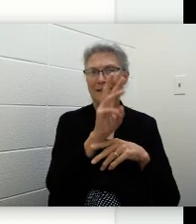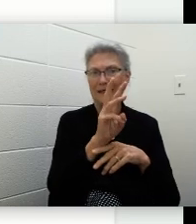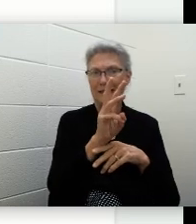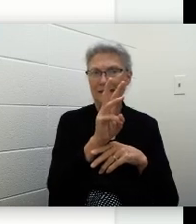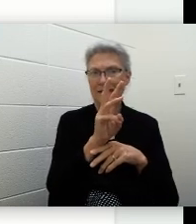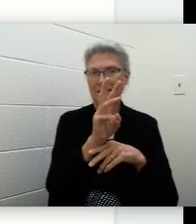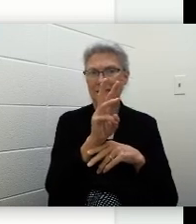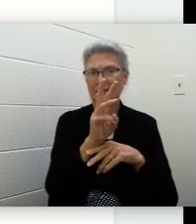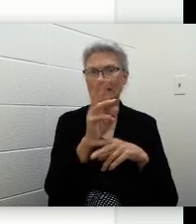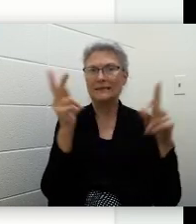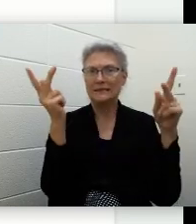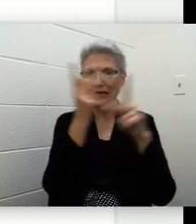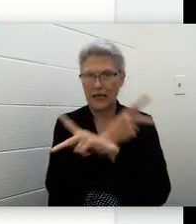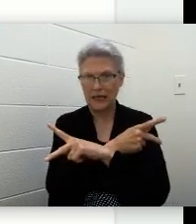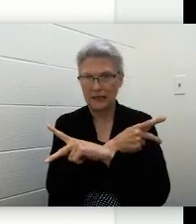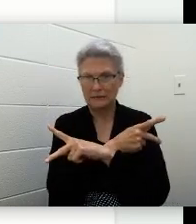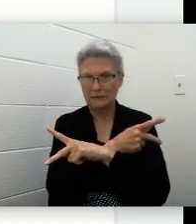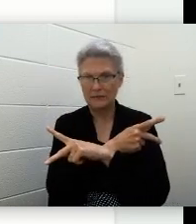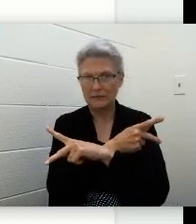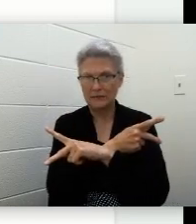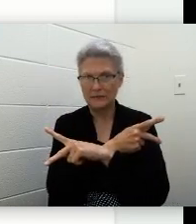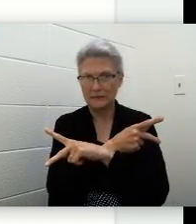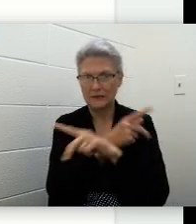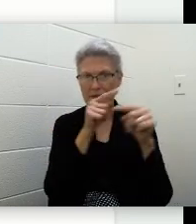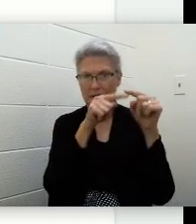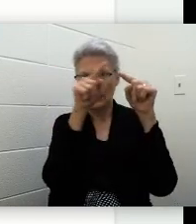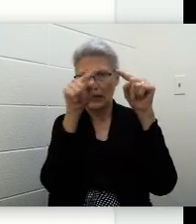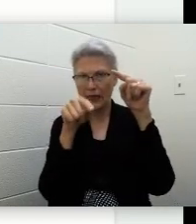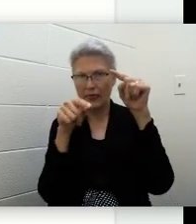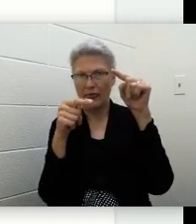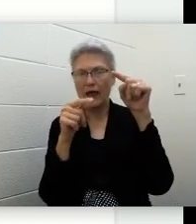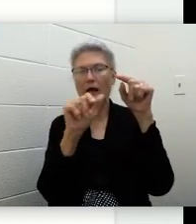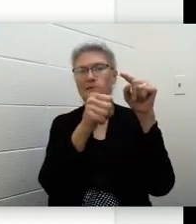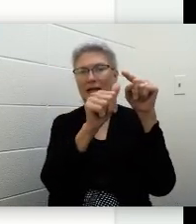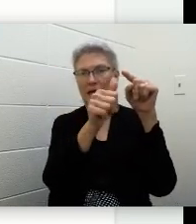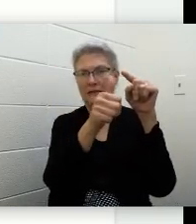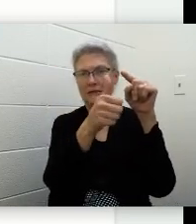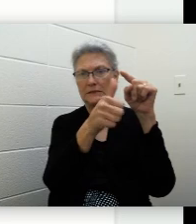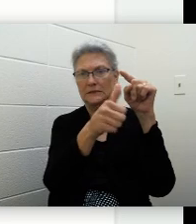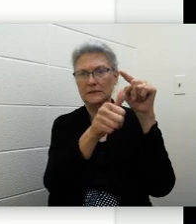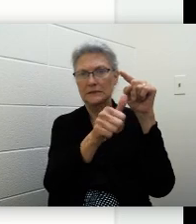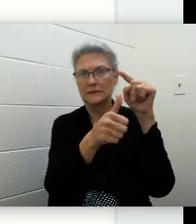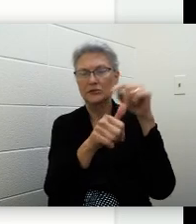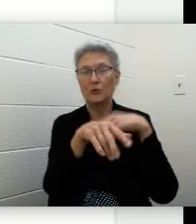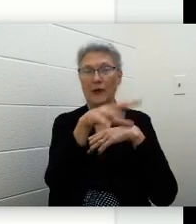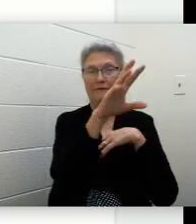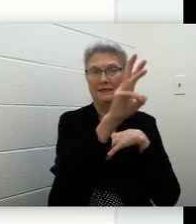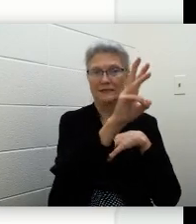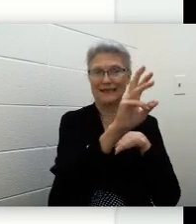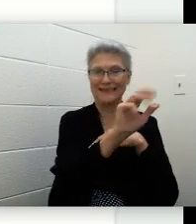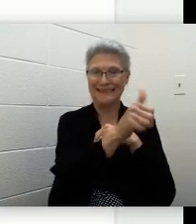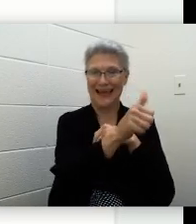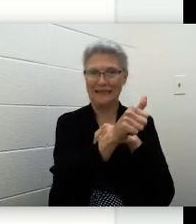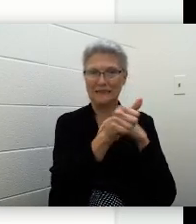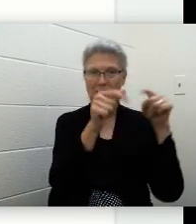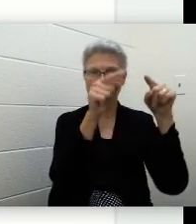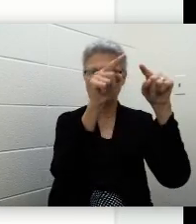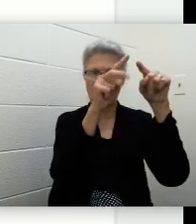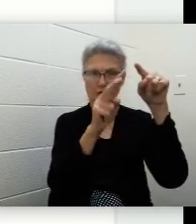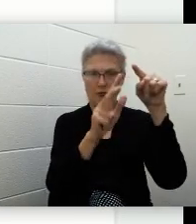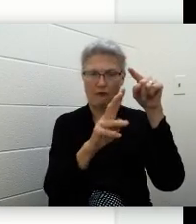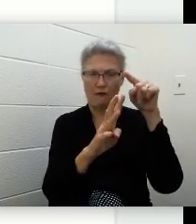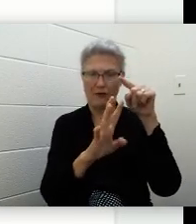6 times our, over here, our 10s. Let's go ahead, I'm going to circle. We've got 1, 2,